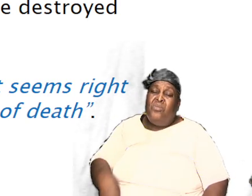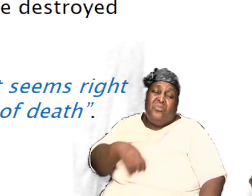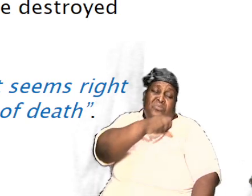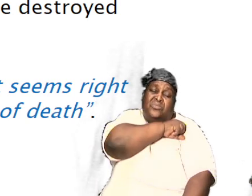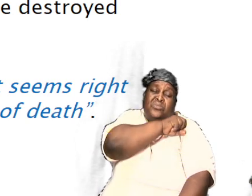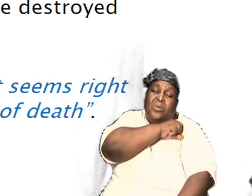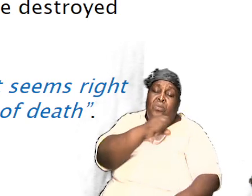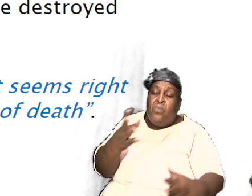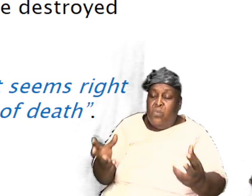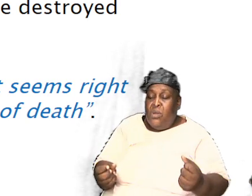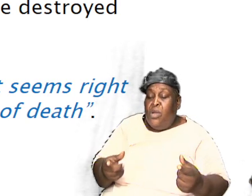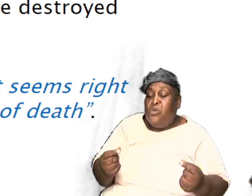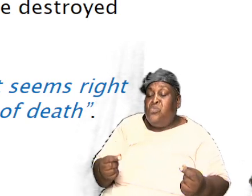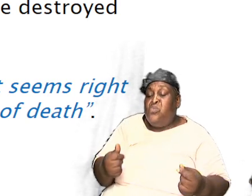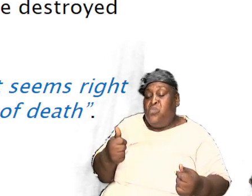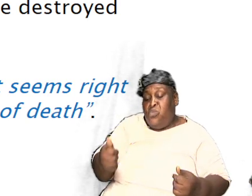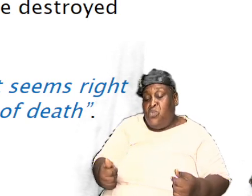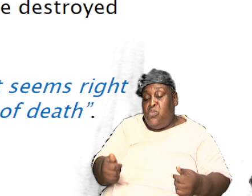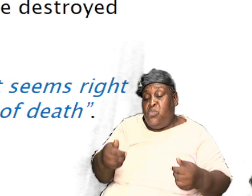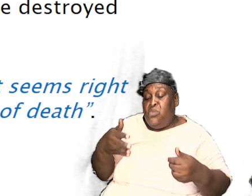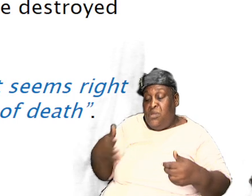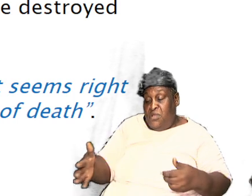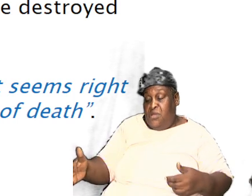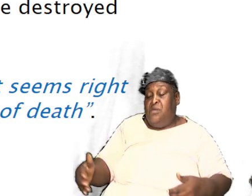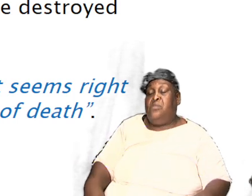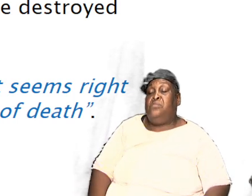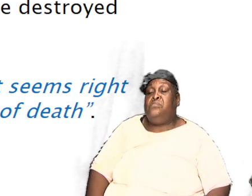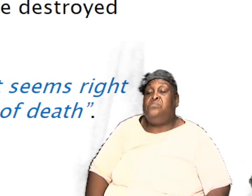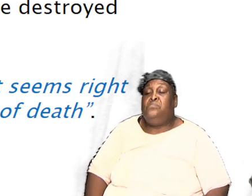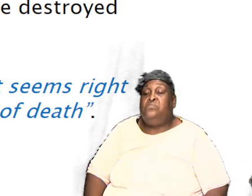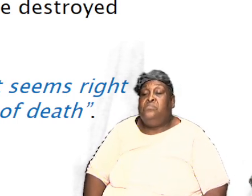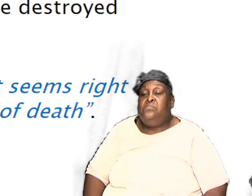his own way.